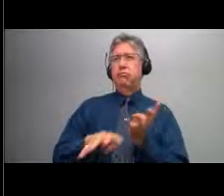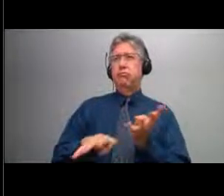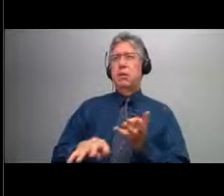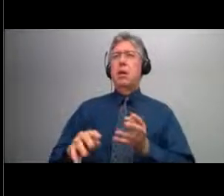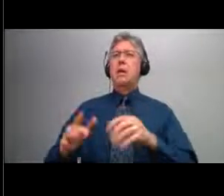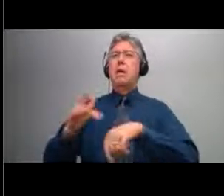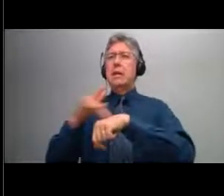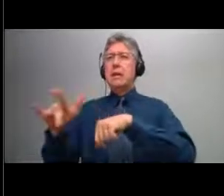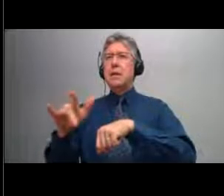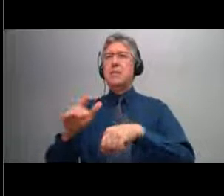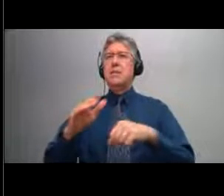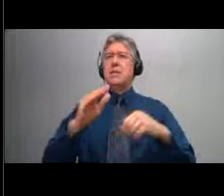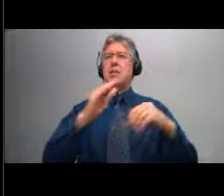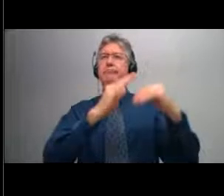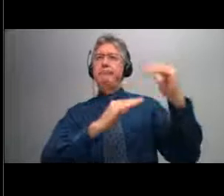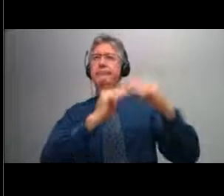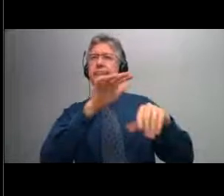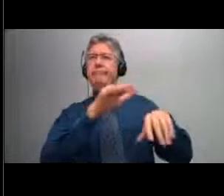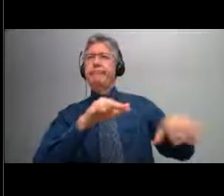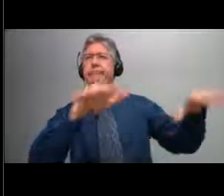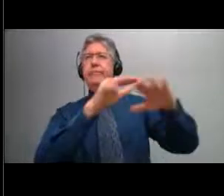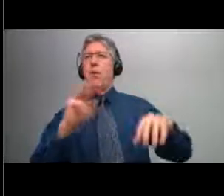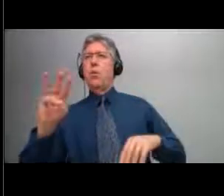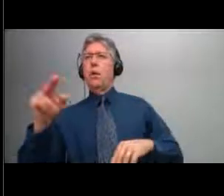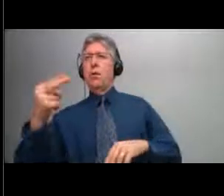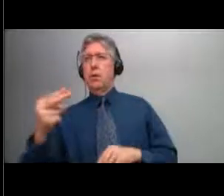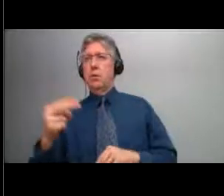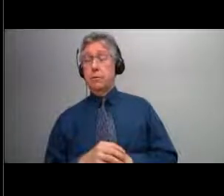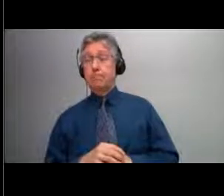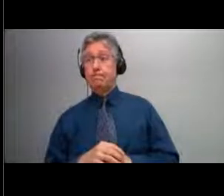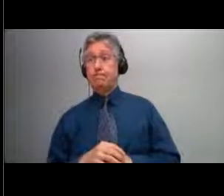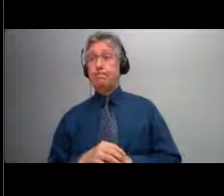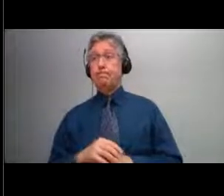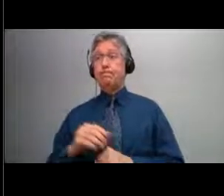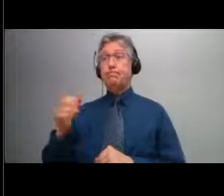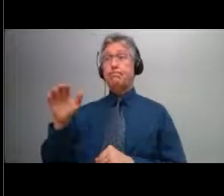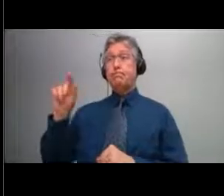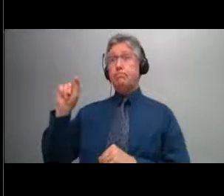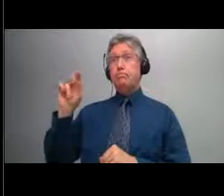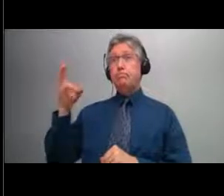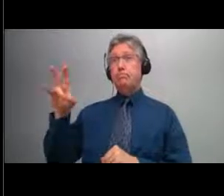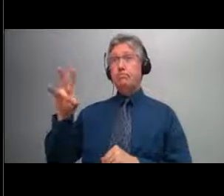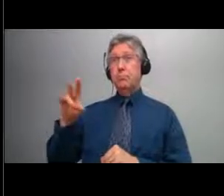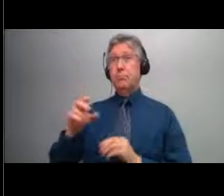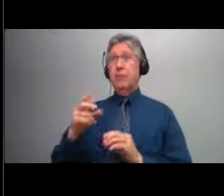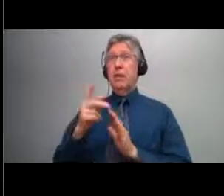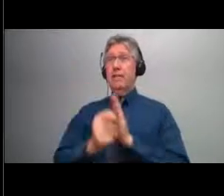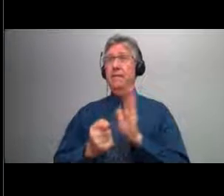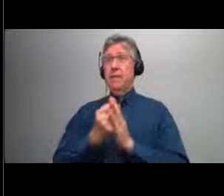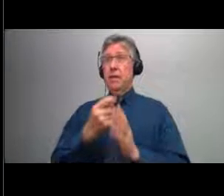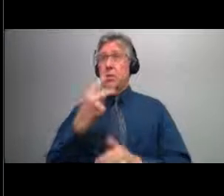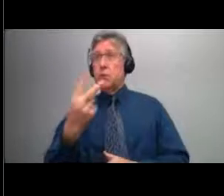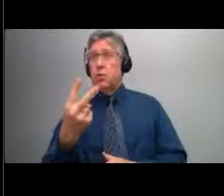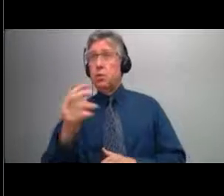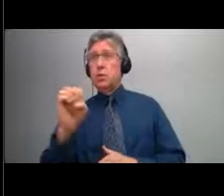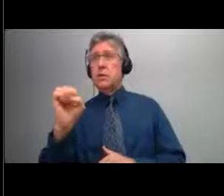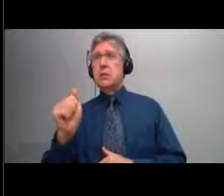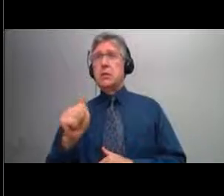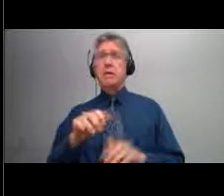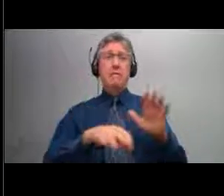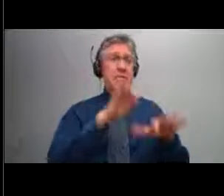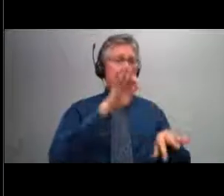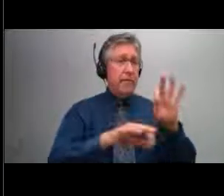warehouse. The 2017 Phase 2 ESA determined that there was no evidence of any regulated